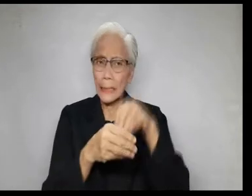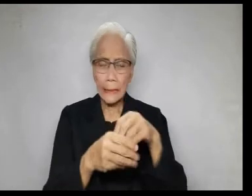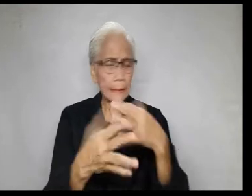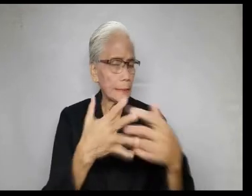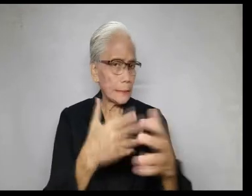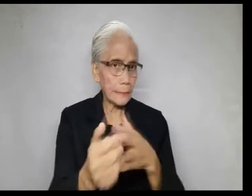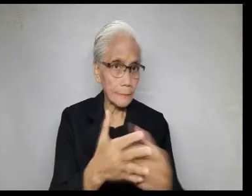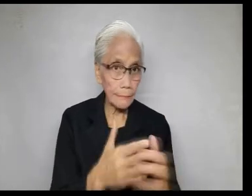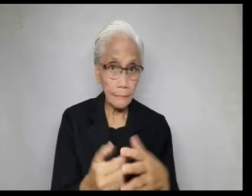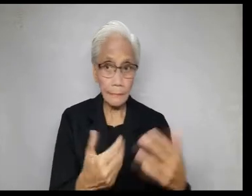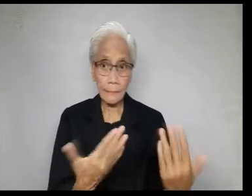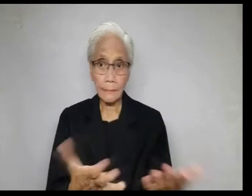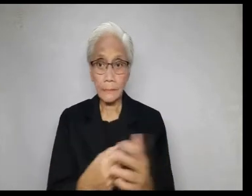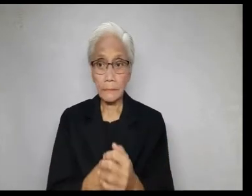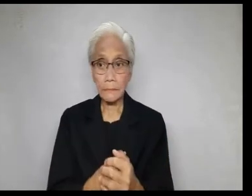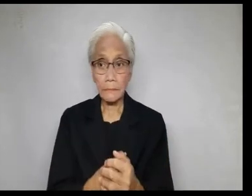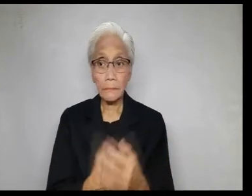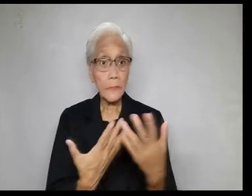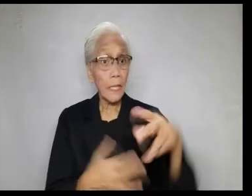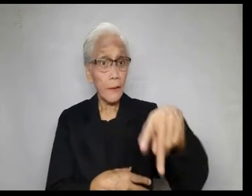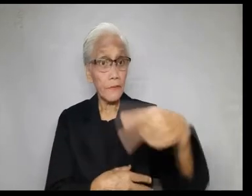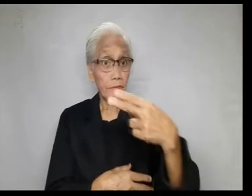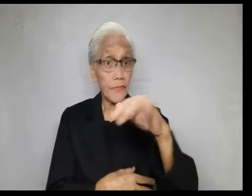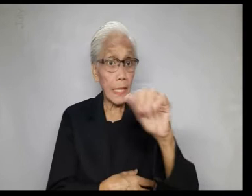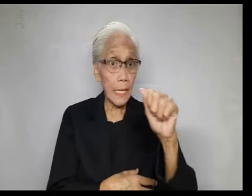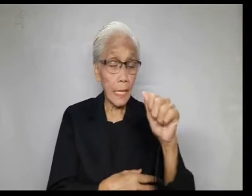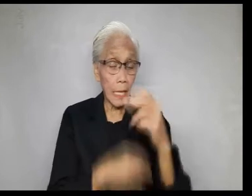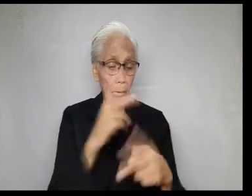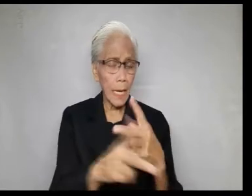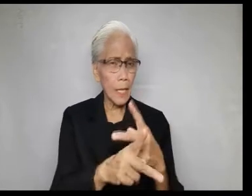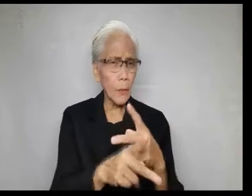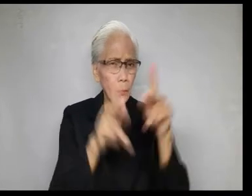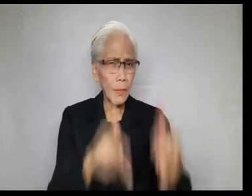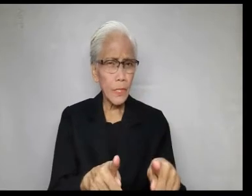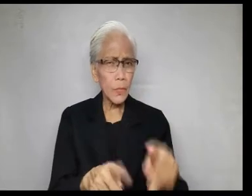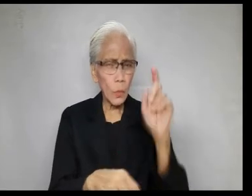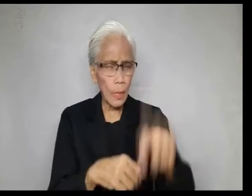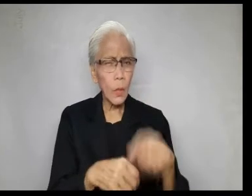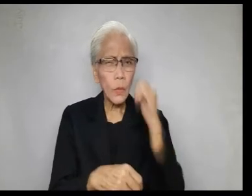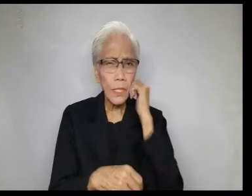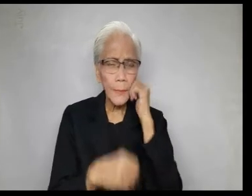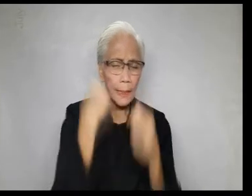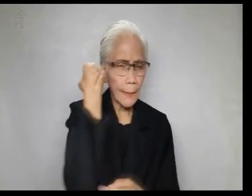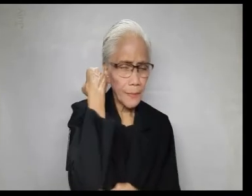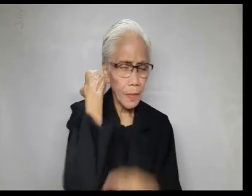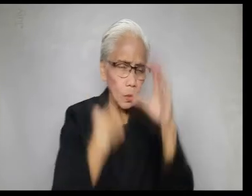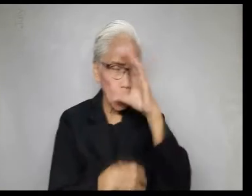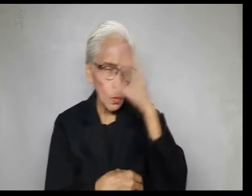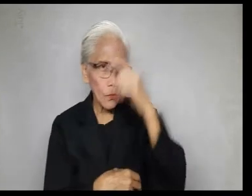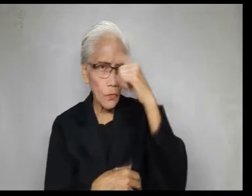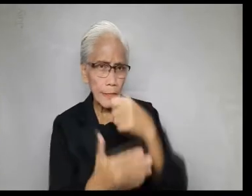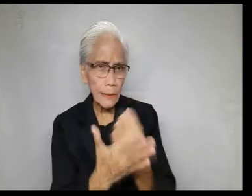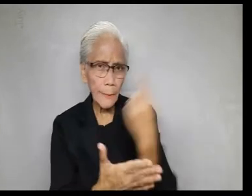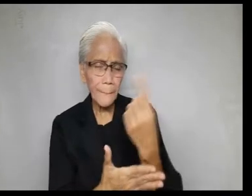fidelity to love even in anonymity. The philia kind of person will always